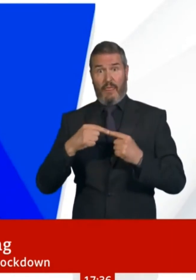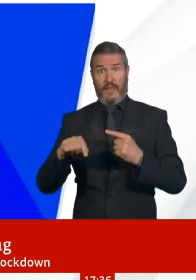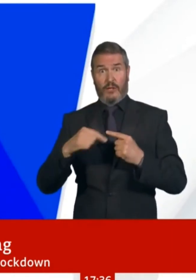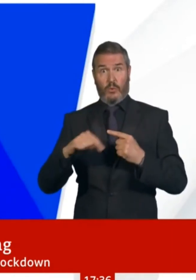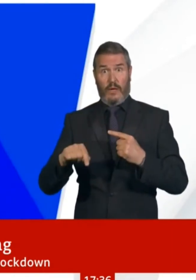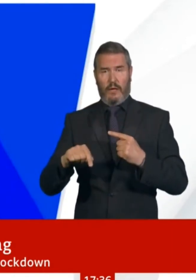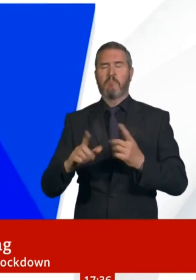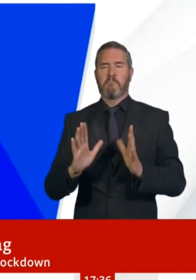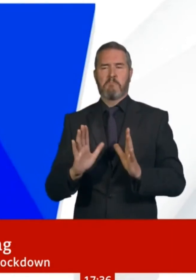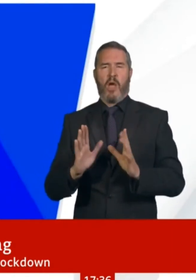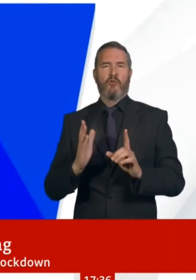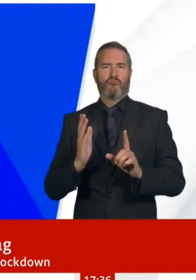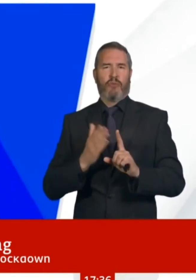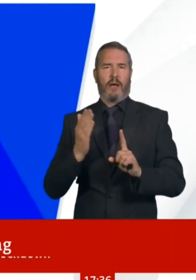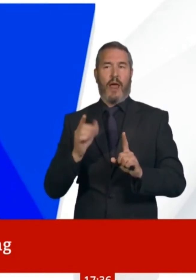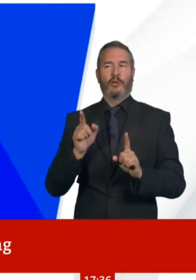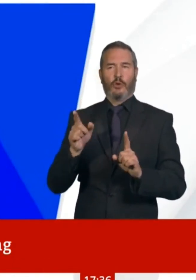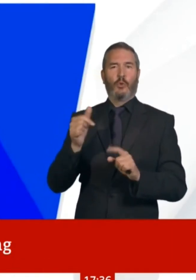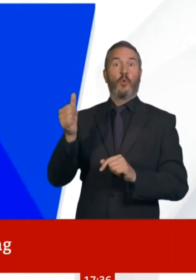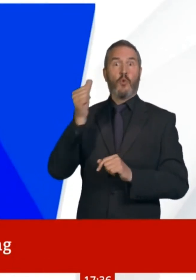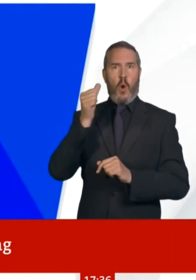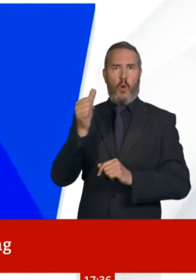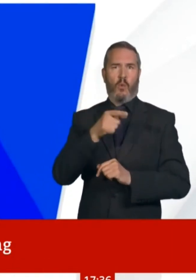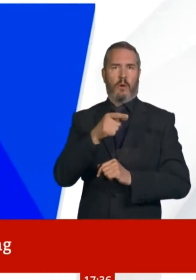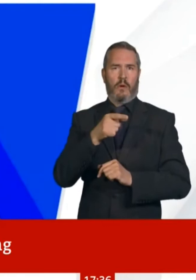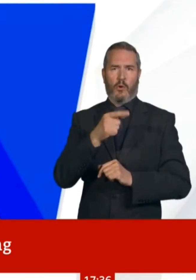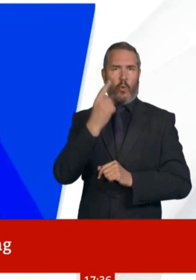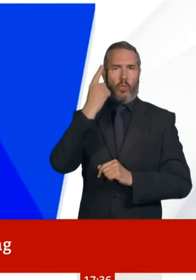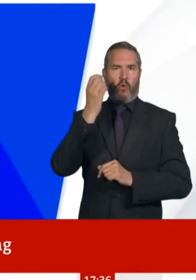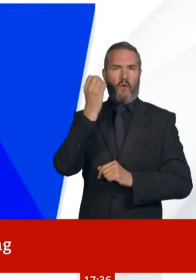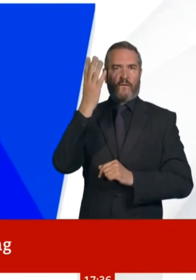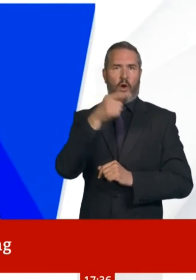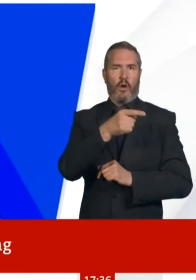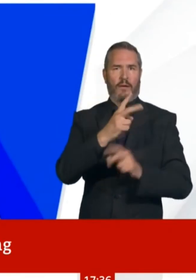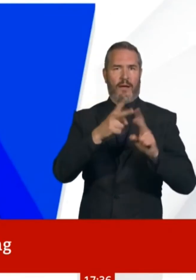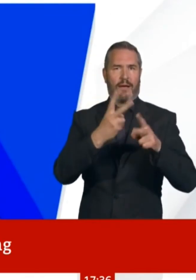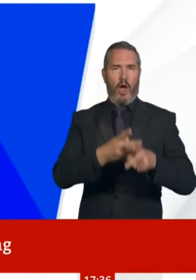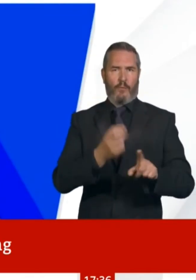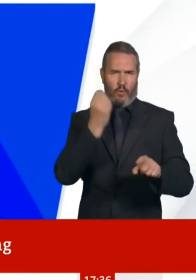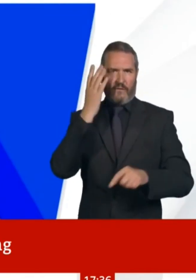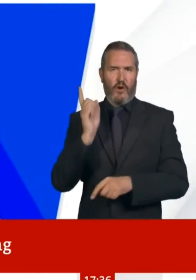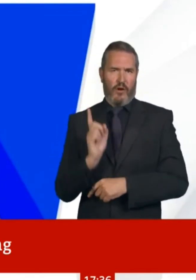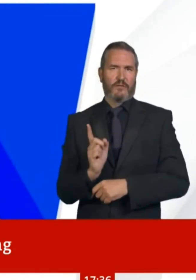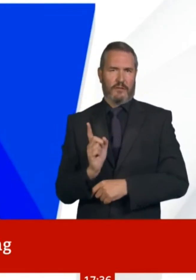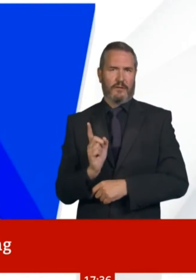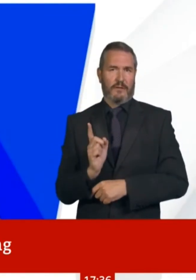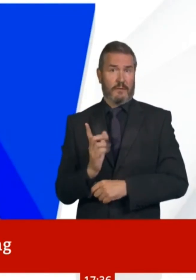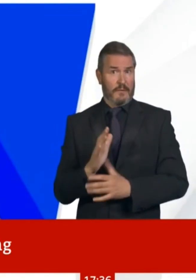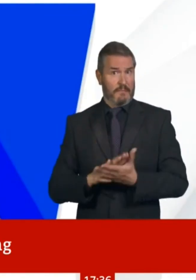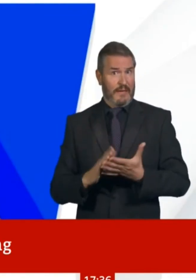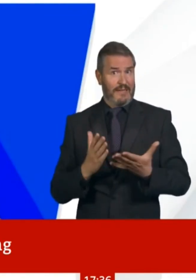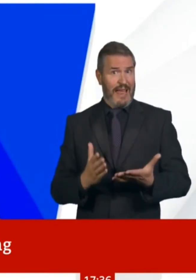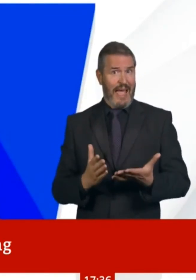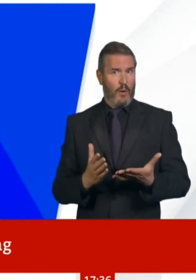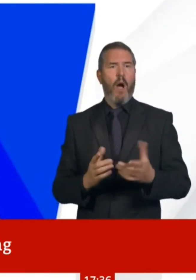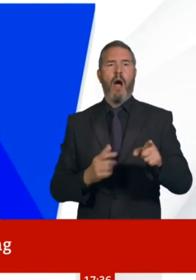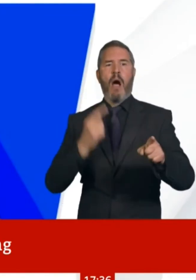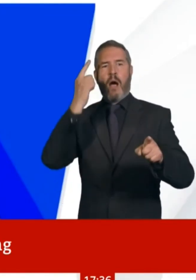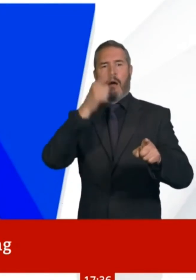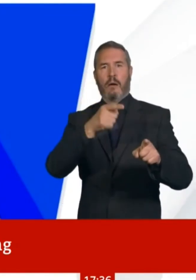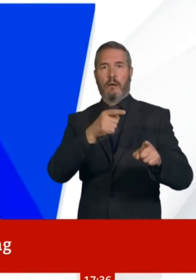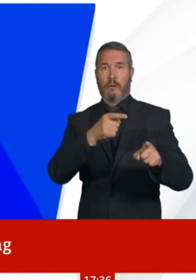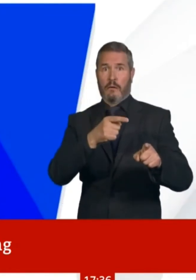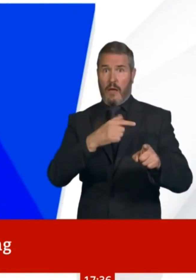were a recognition that there wasn't enough in place to protect people in care homes and hospitals. Are you confident there now is, and that those measures will